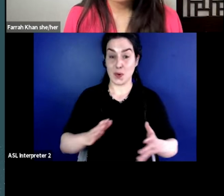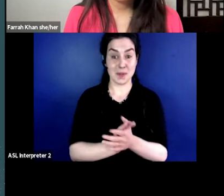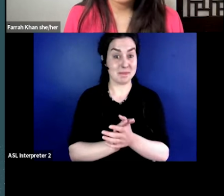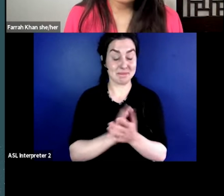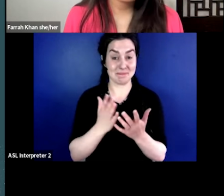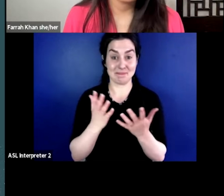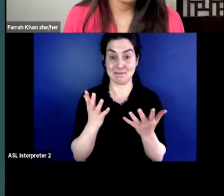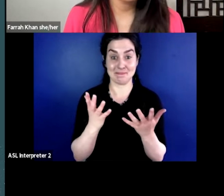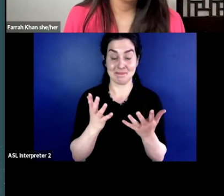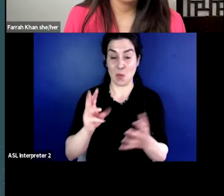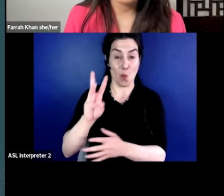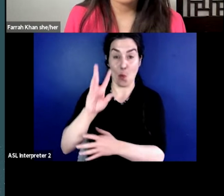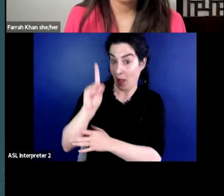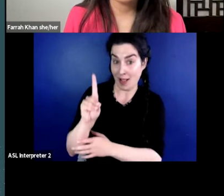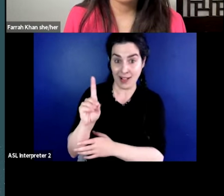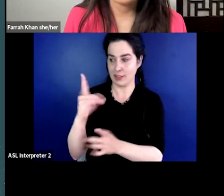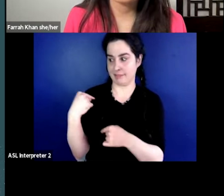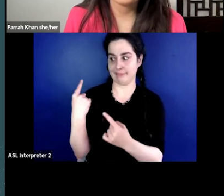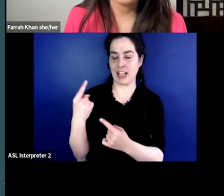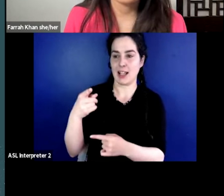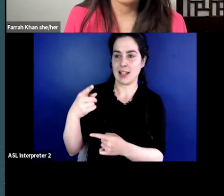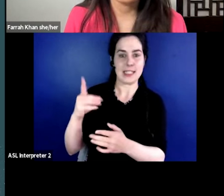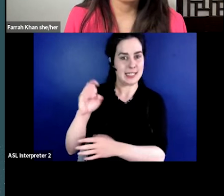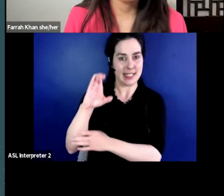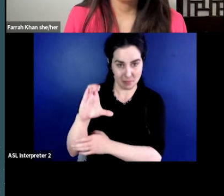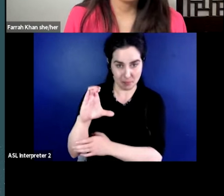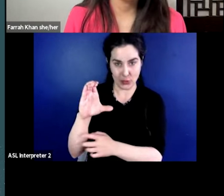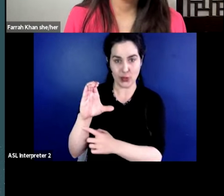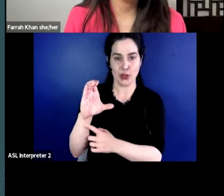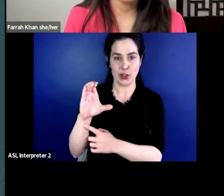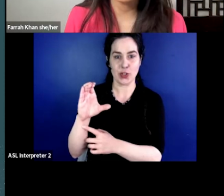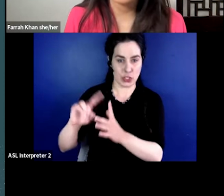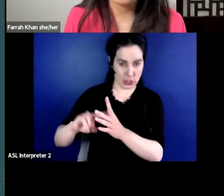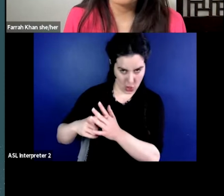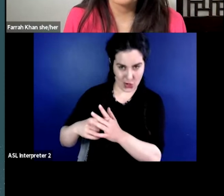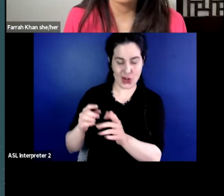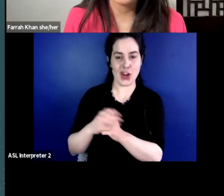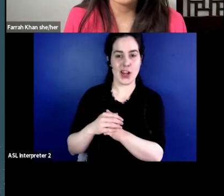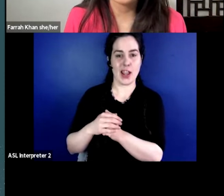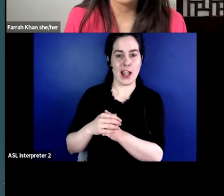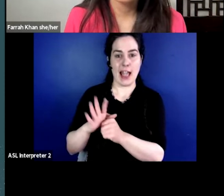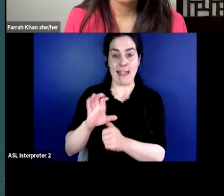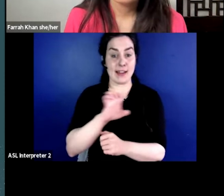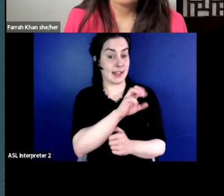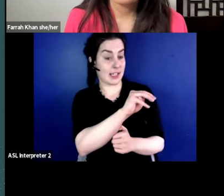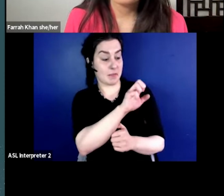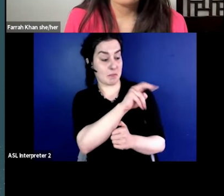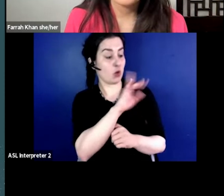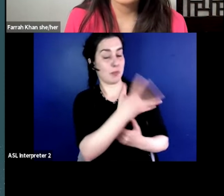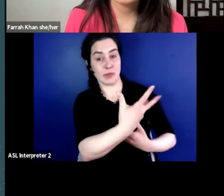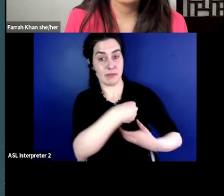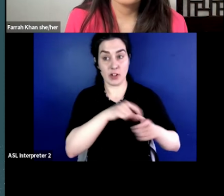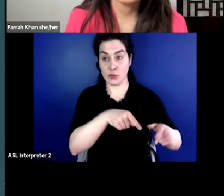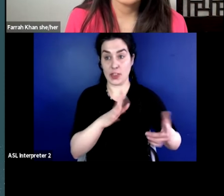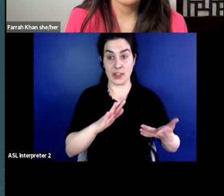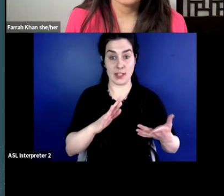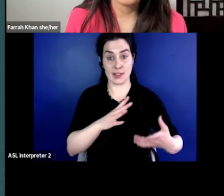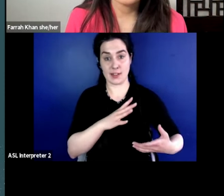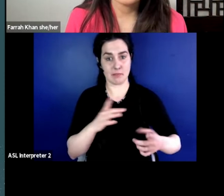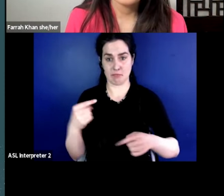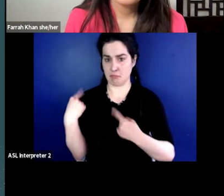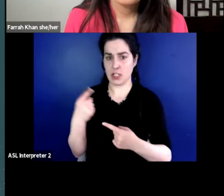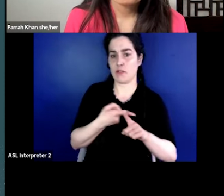December. And thank you to Iman, who has been our amazing companion on this journey from WAGE, the Women and